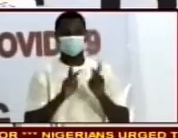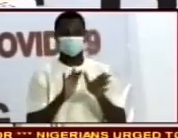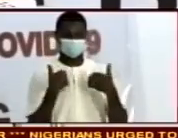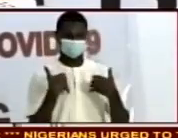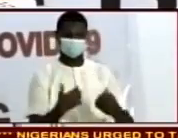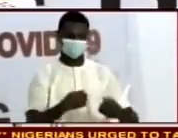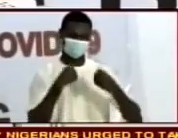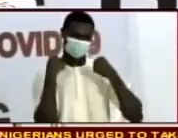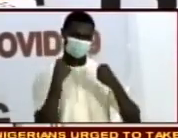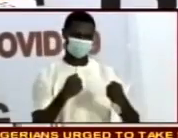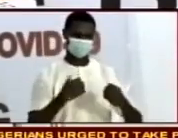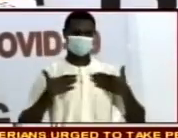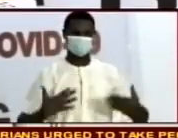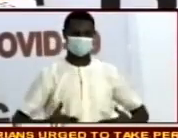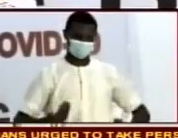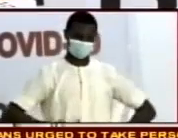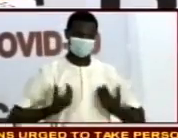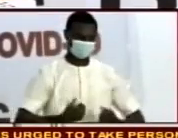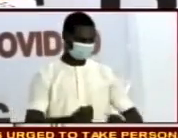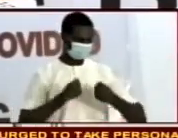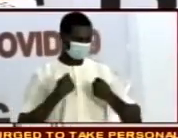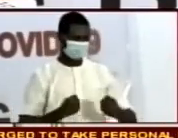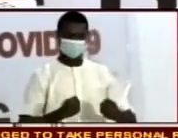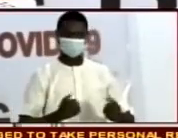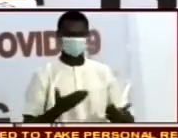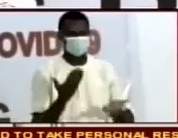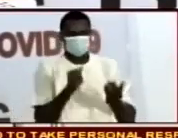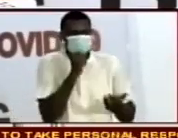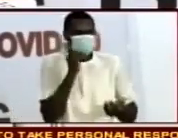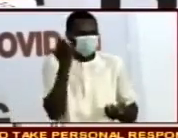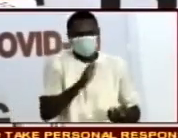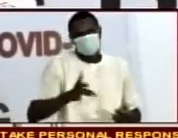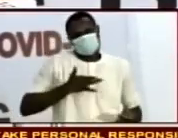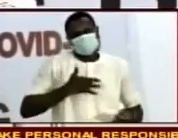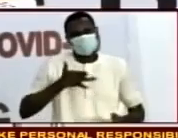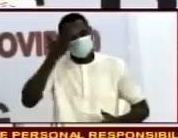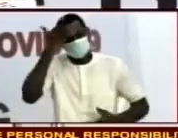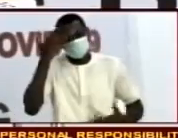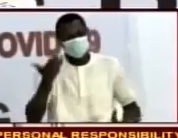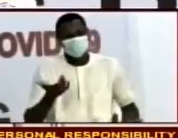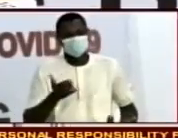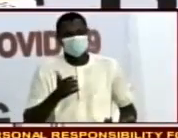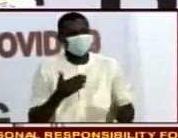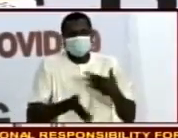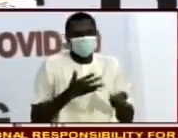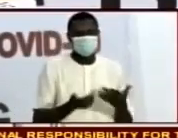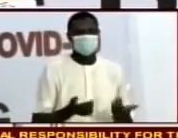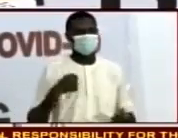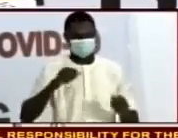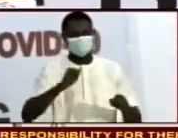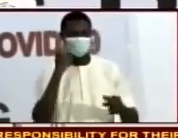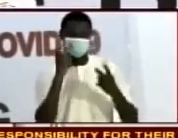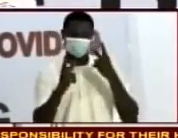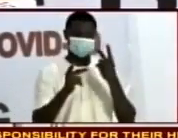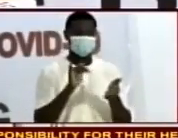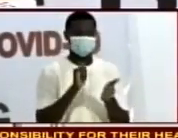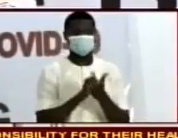people, agile people, they don't feel they're sick, so they're quite difficult to handle. And you can see in the video clip that went